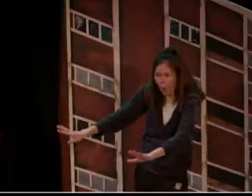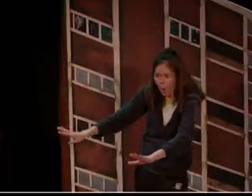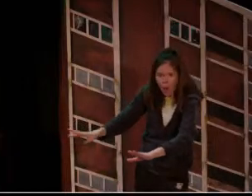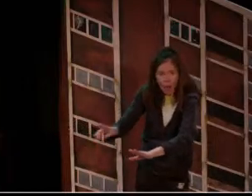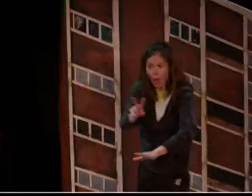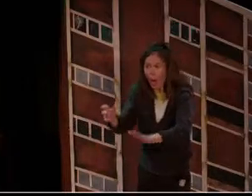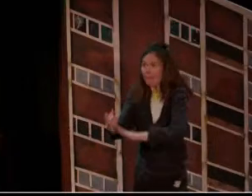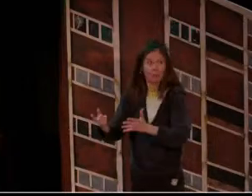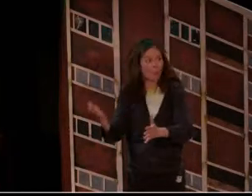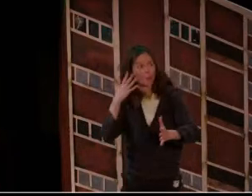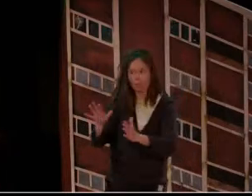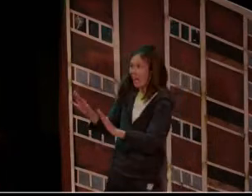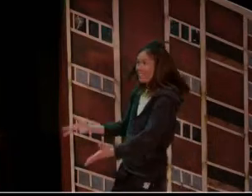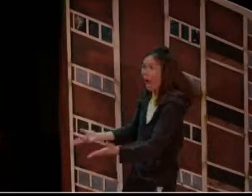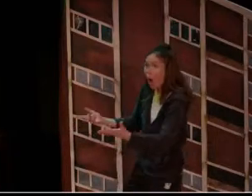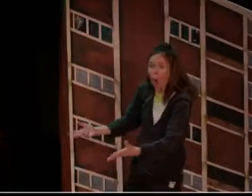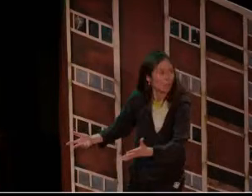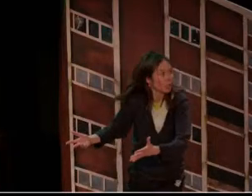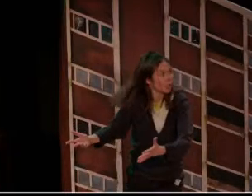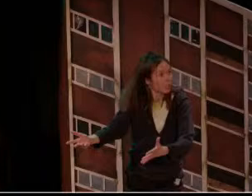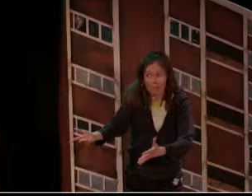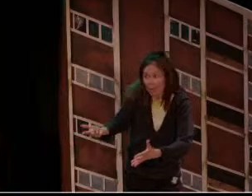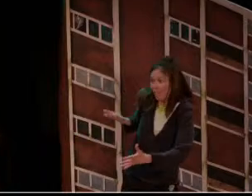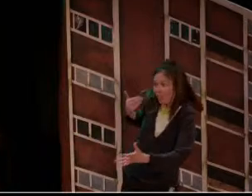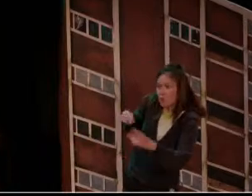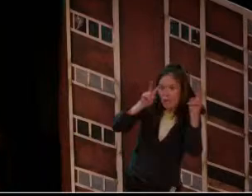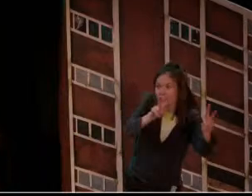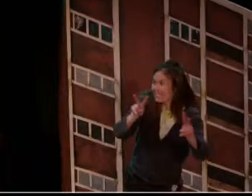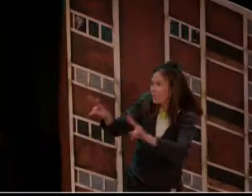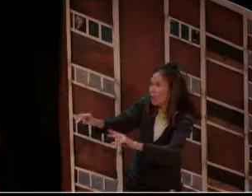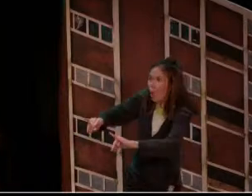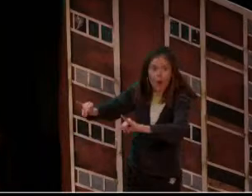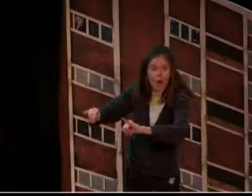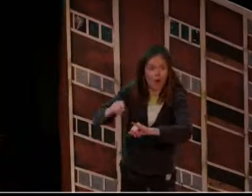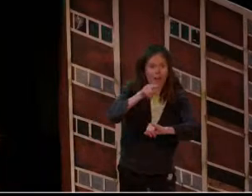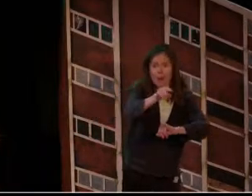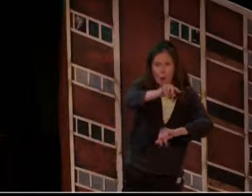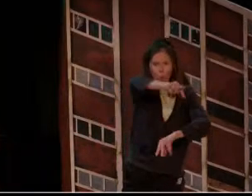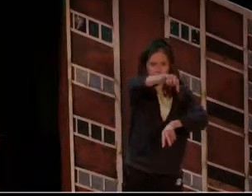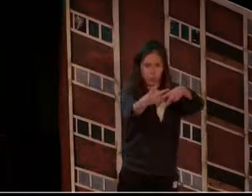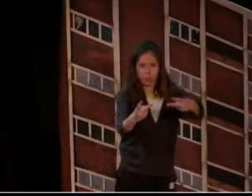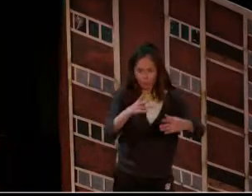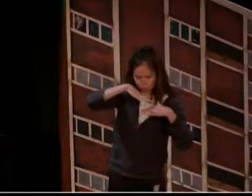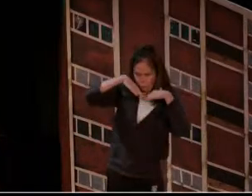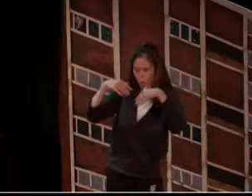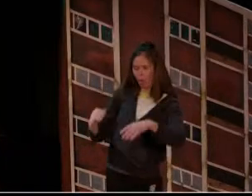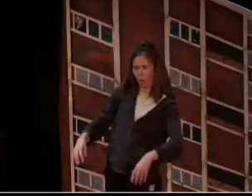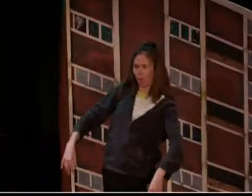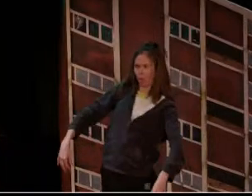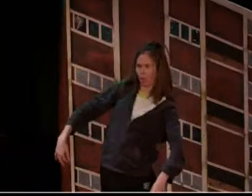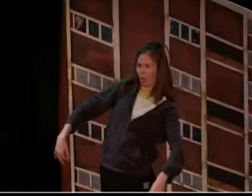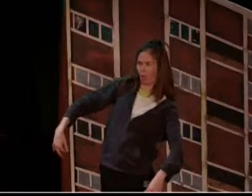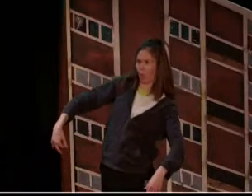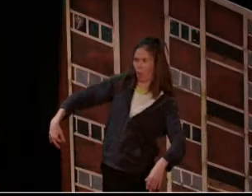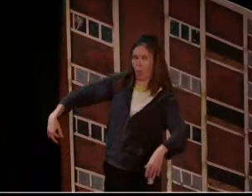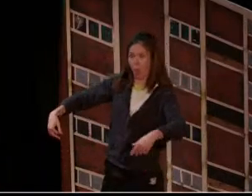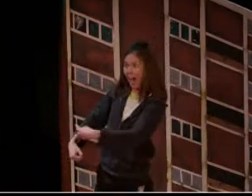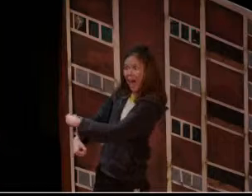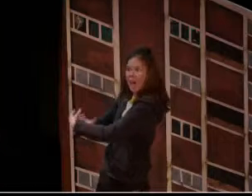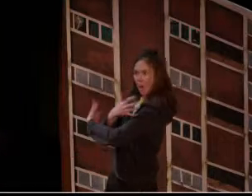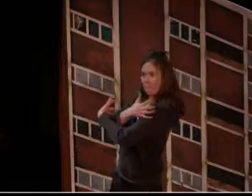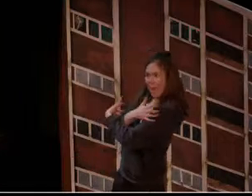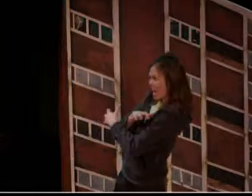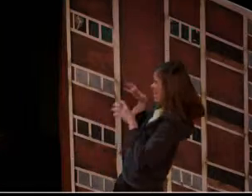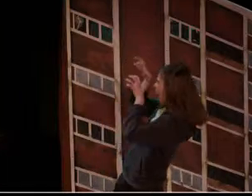this? No, please, since I've seen those sights. The men are not yet cold under the water, and all the bear man finished tearing up the gentleman who still can't see.